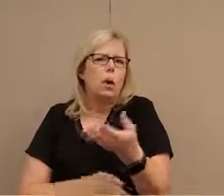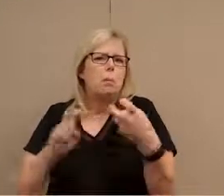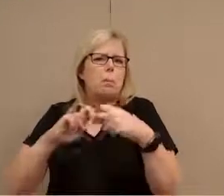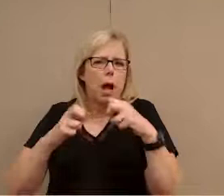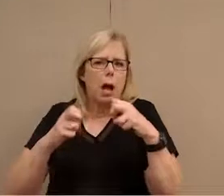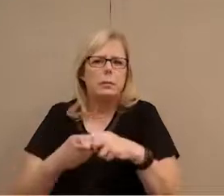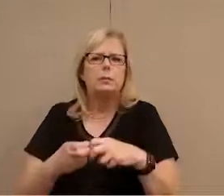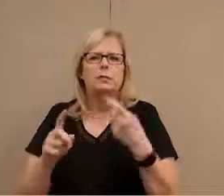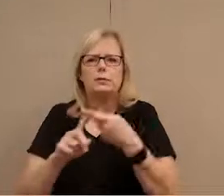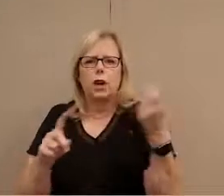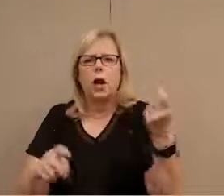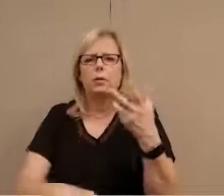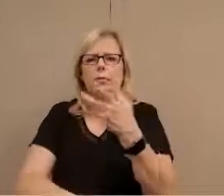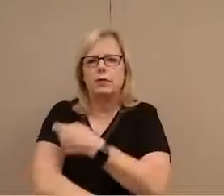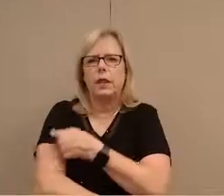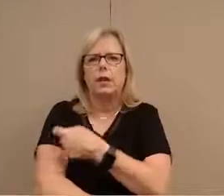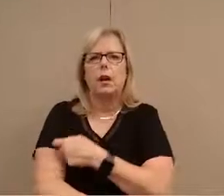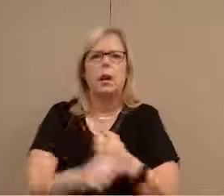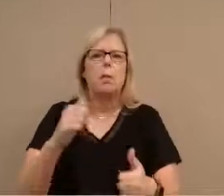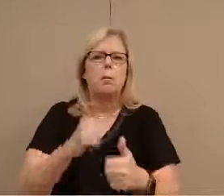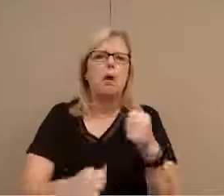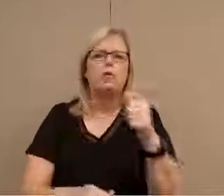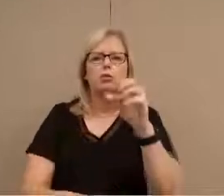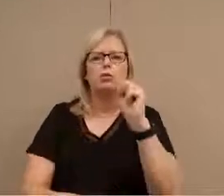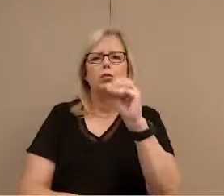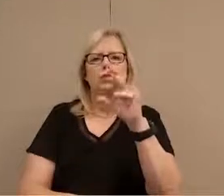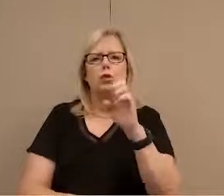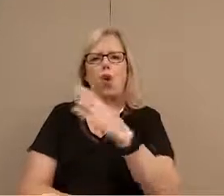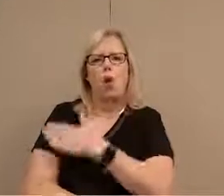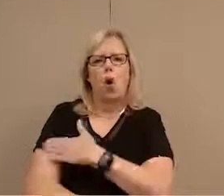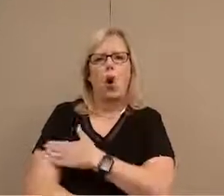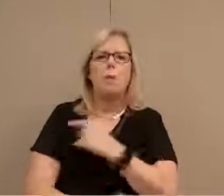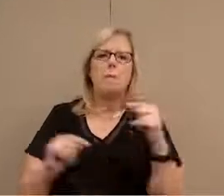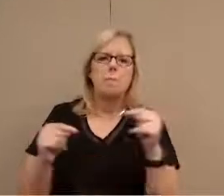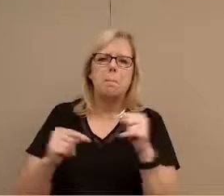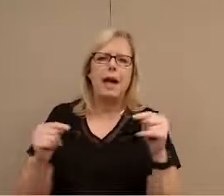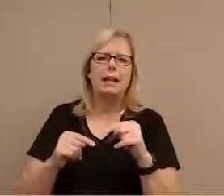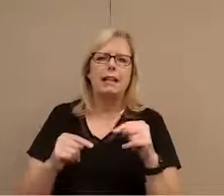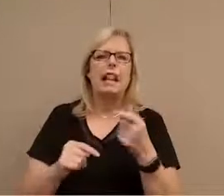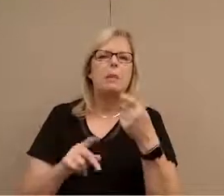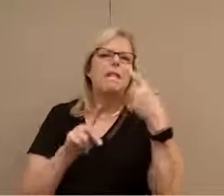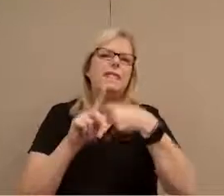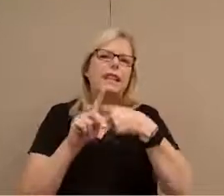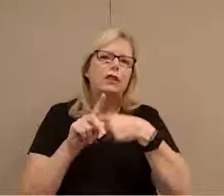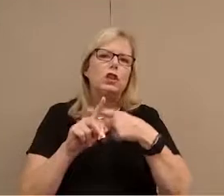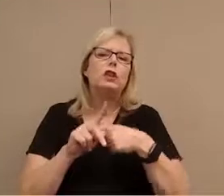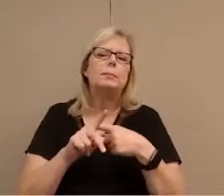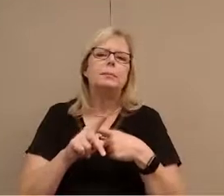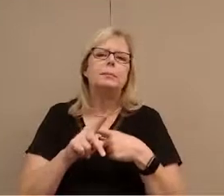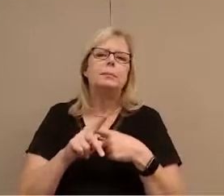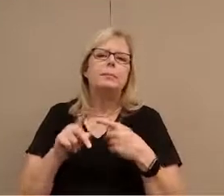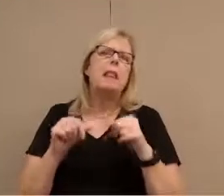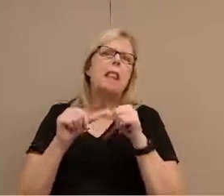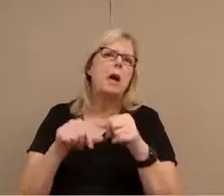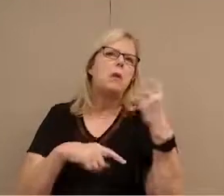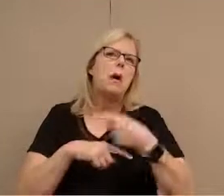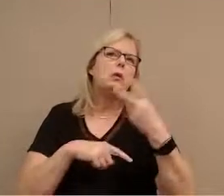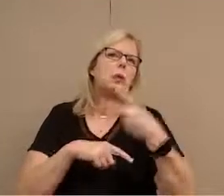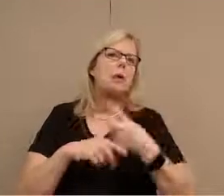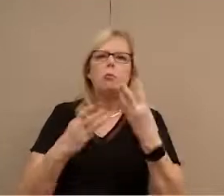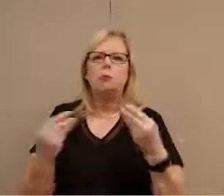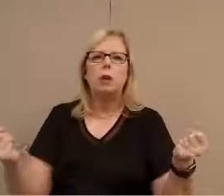effects. Most cases, the soreness and the pain and the little fever that lasts 2 days and it's